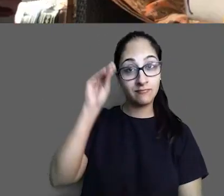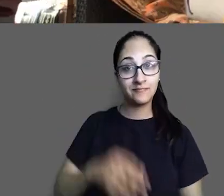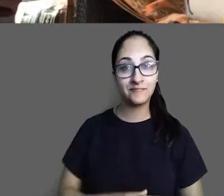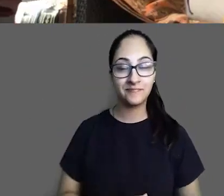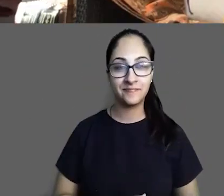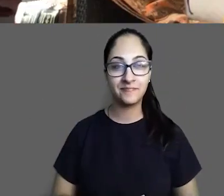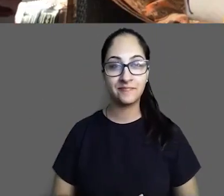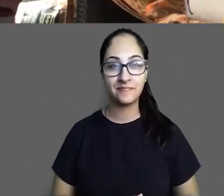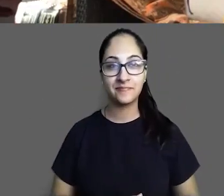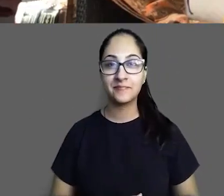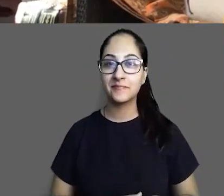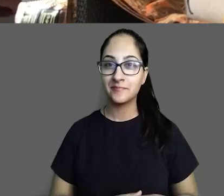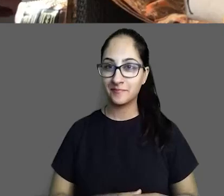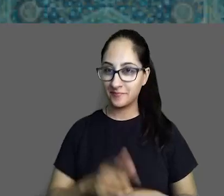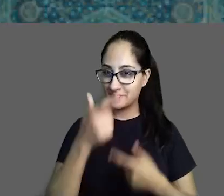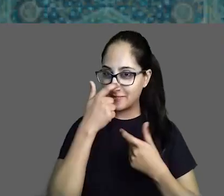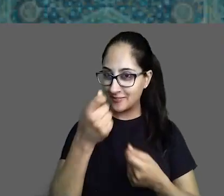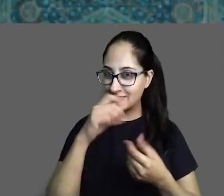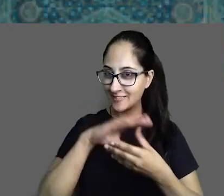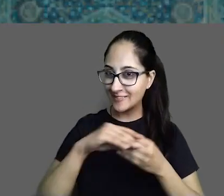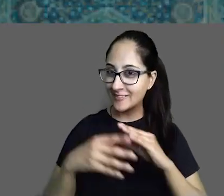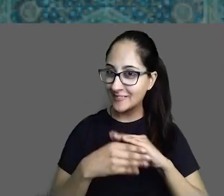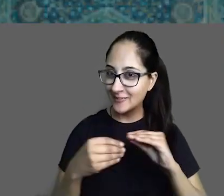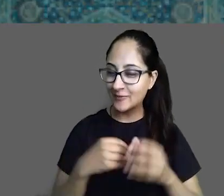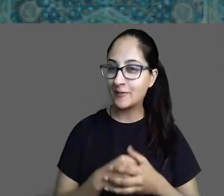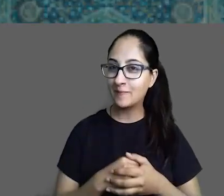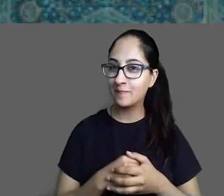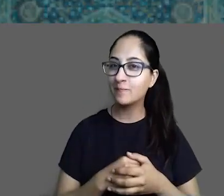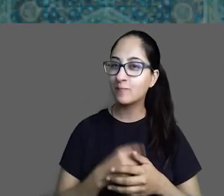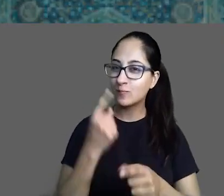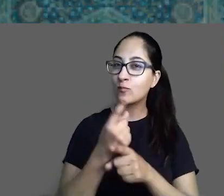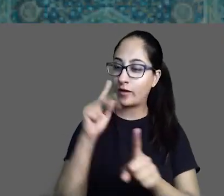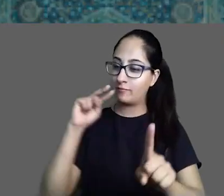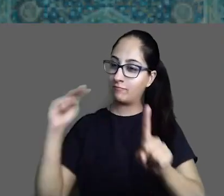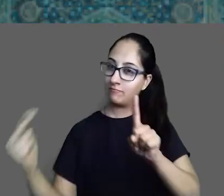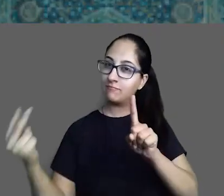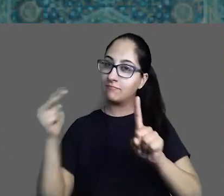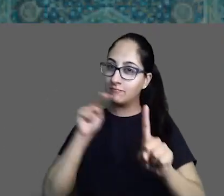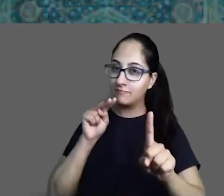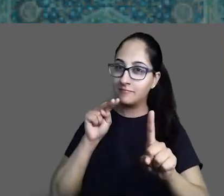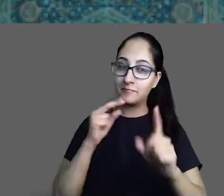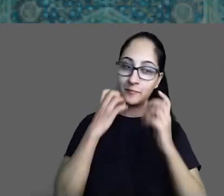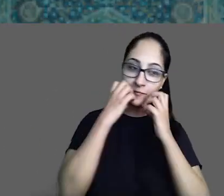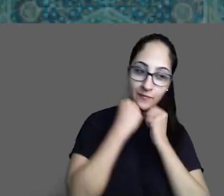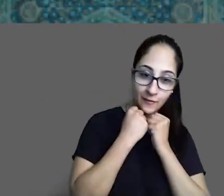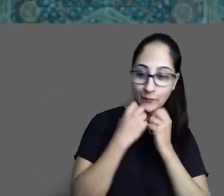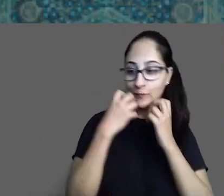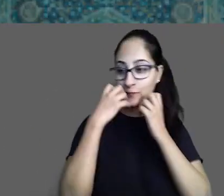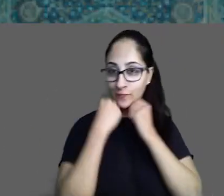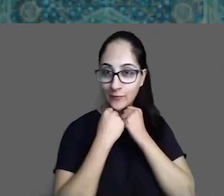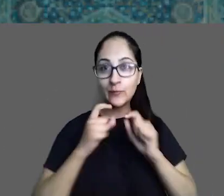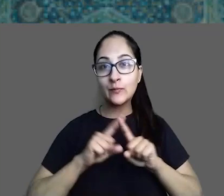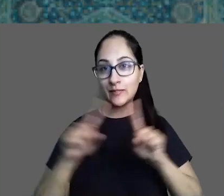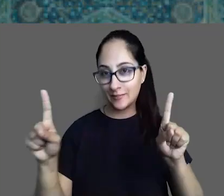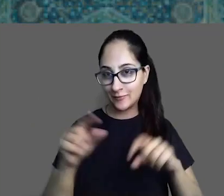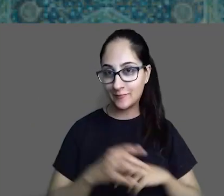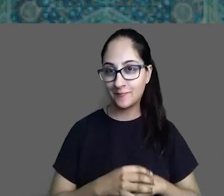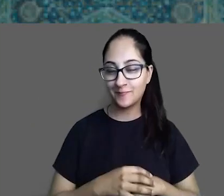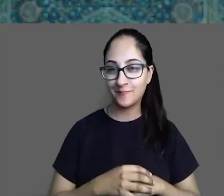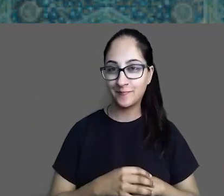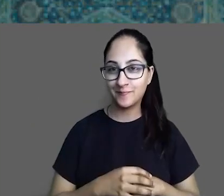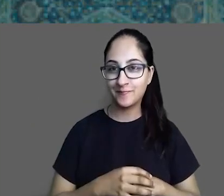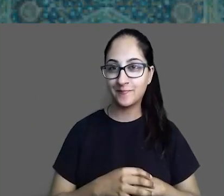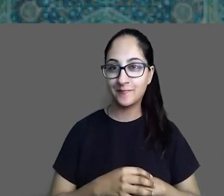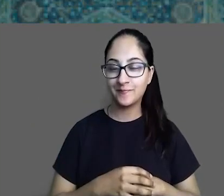instance. I love that story, and how one thing that's important to one artist might not mean the same to another one.